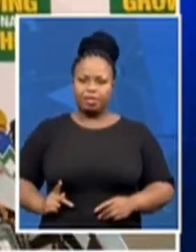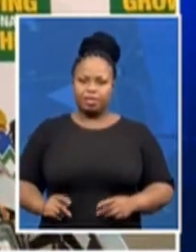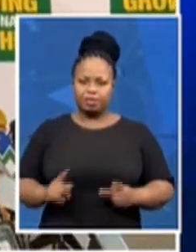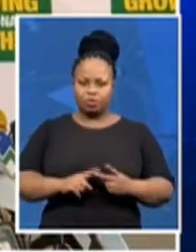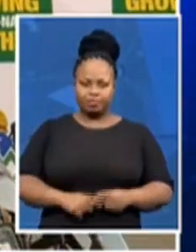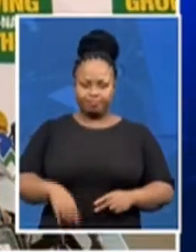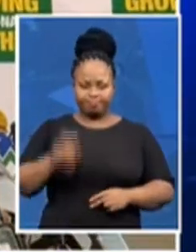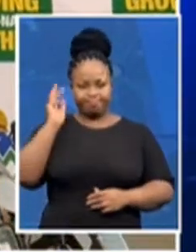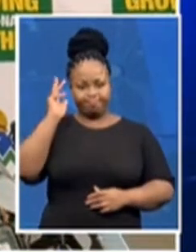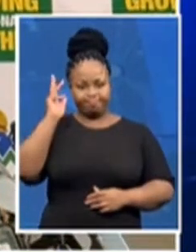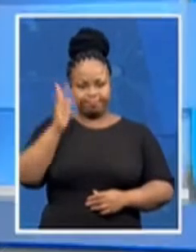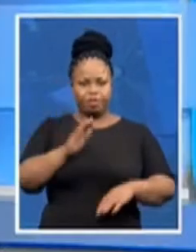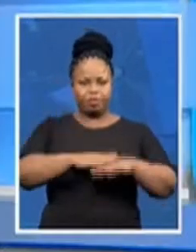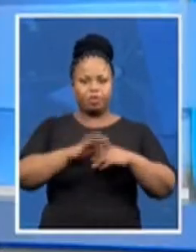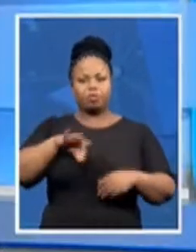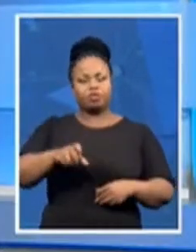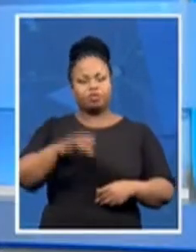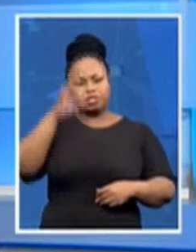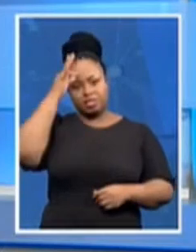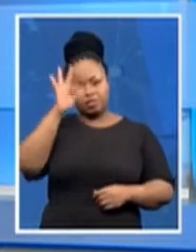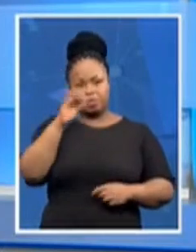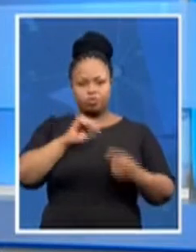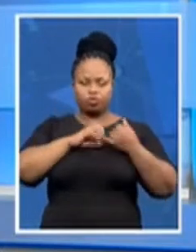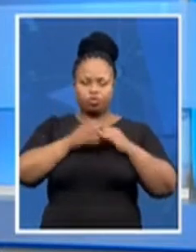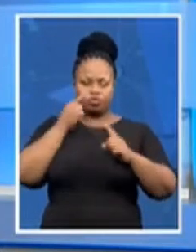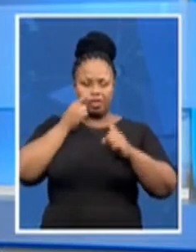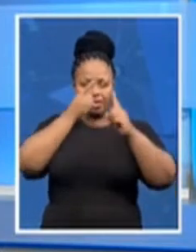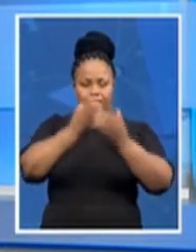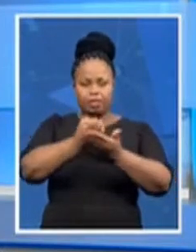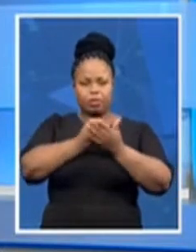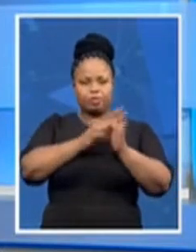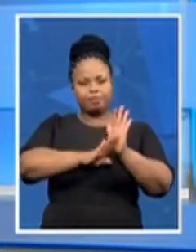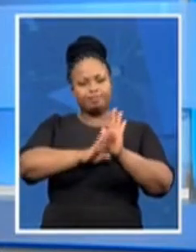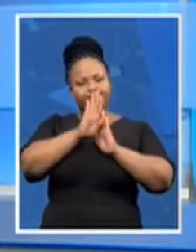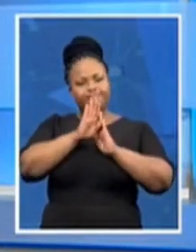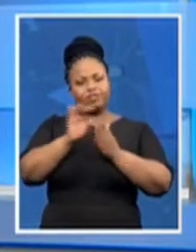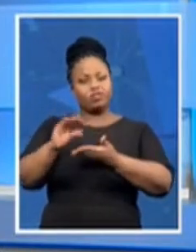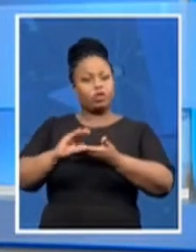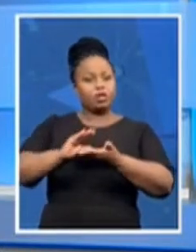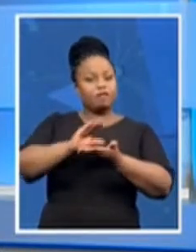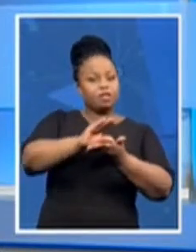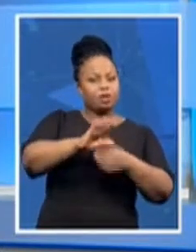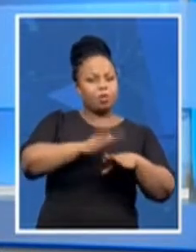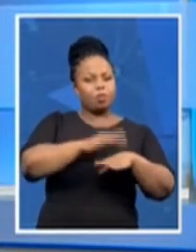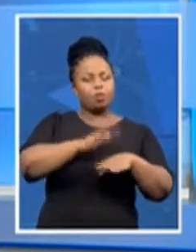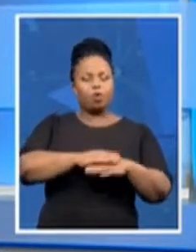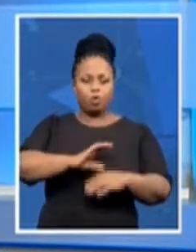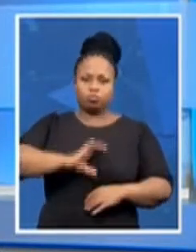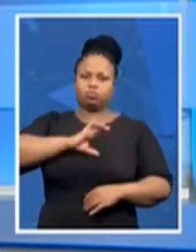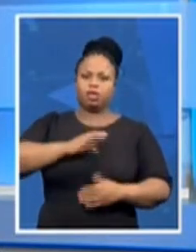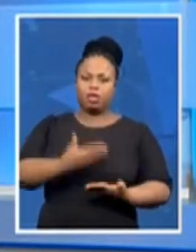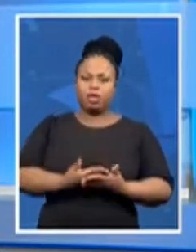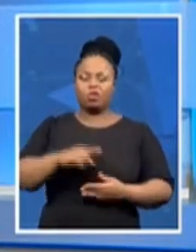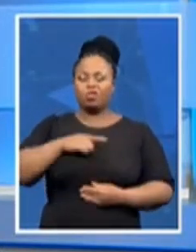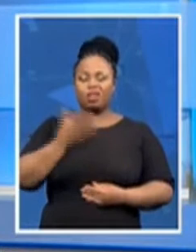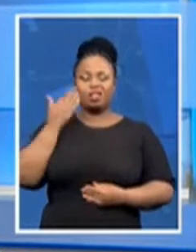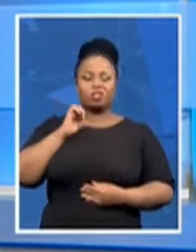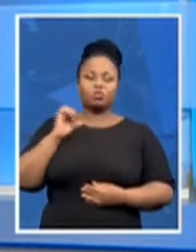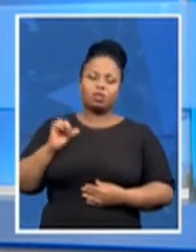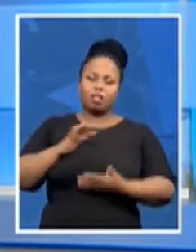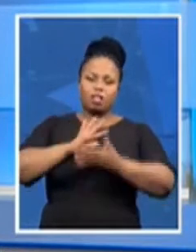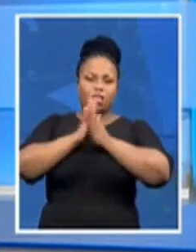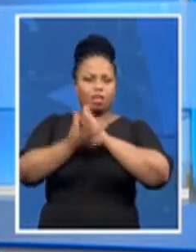to rebuild the economy and boost investor confidence after a week of civil unrest in the province. We will have much